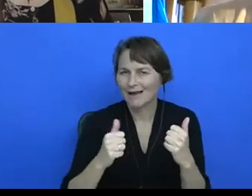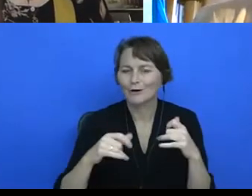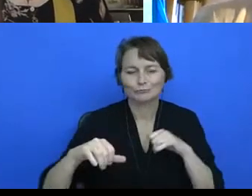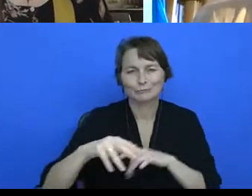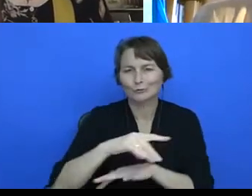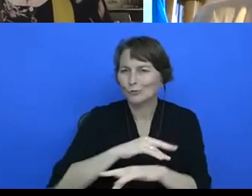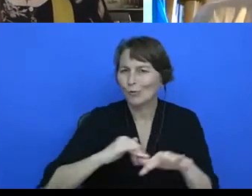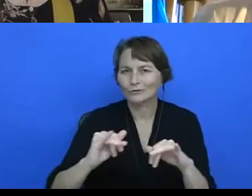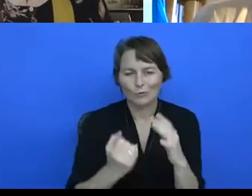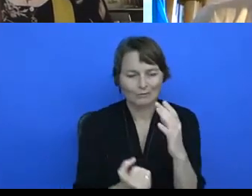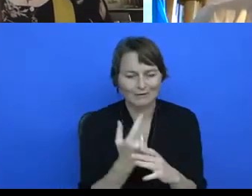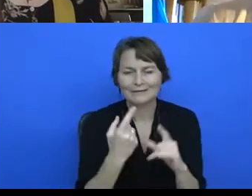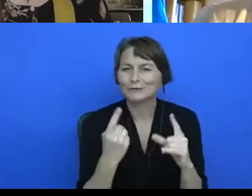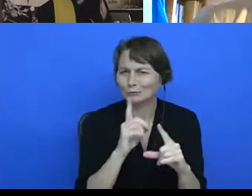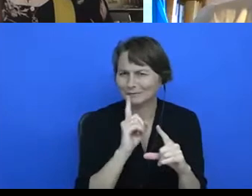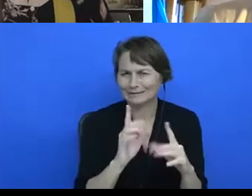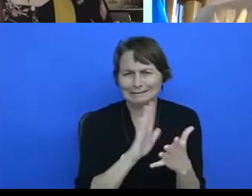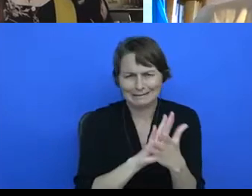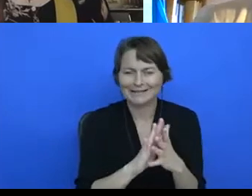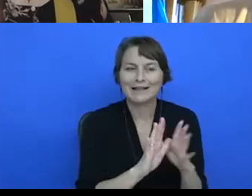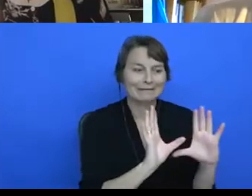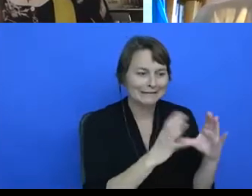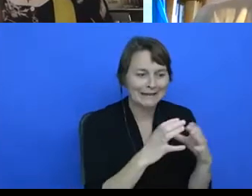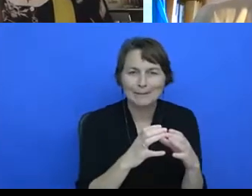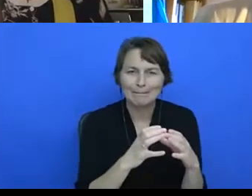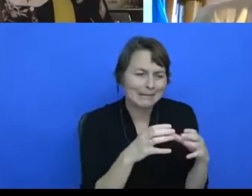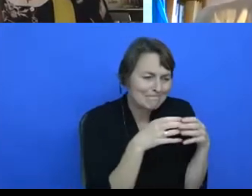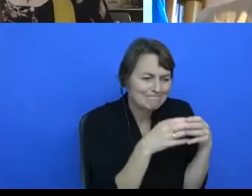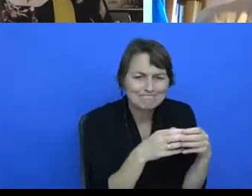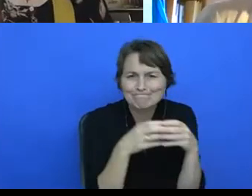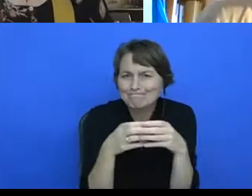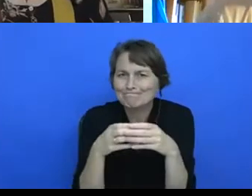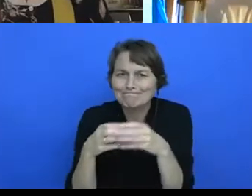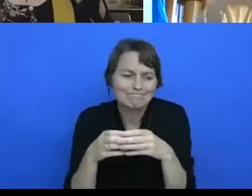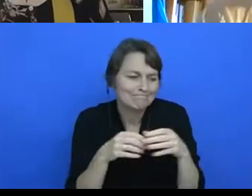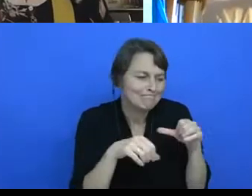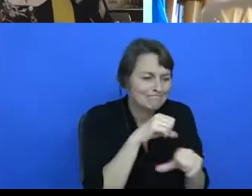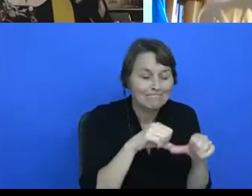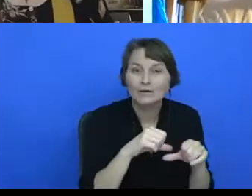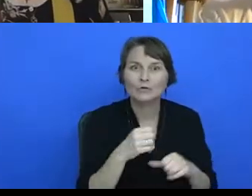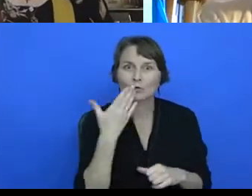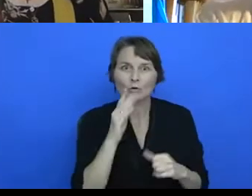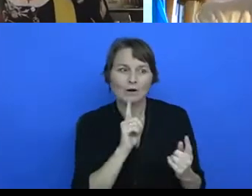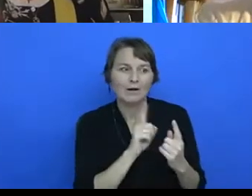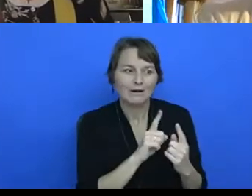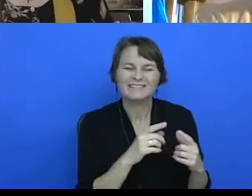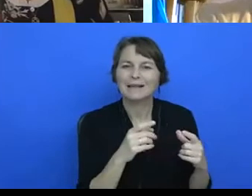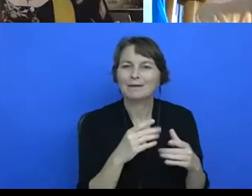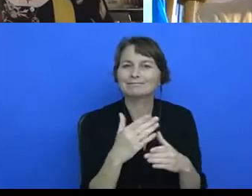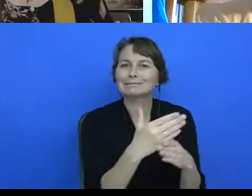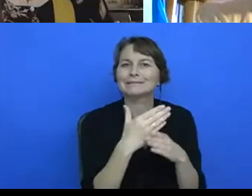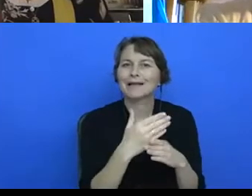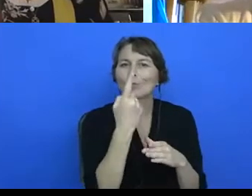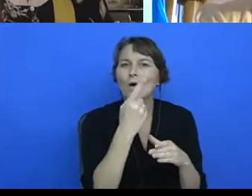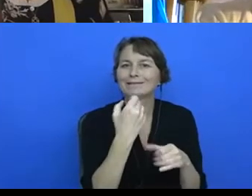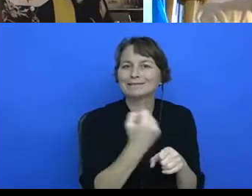And I think that's really important, that if you want people to try and interact with people they don't know, they need a shared task. The shared tasks, I think, are really key